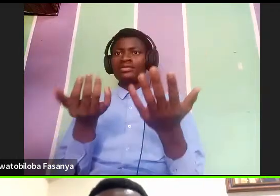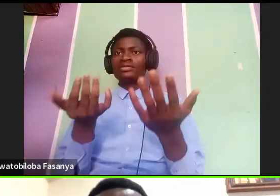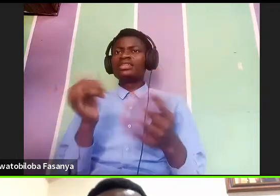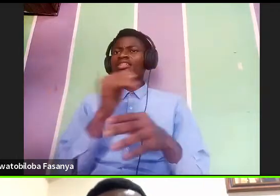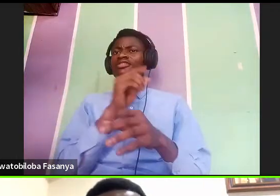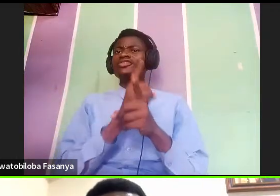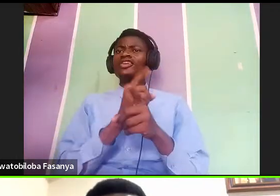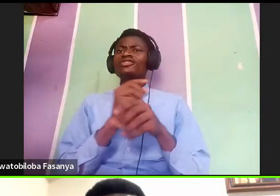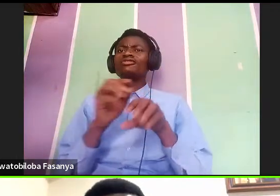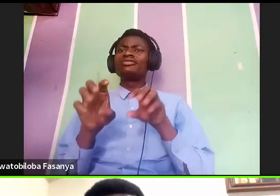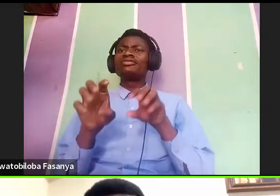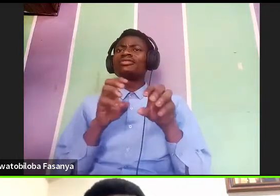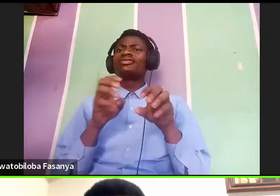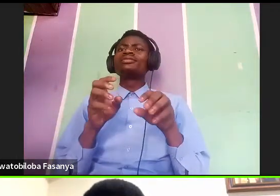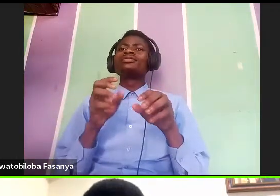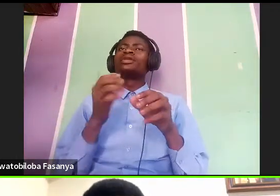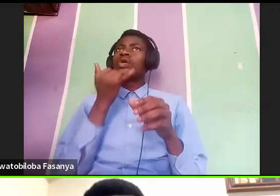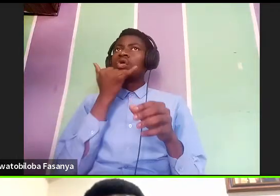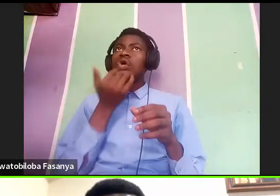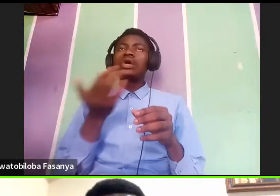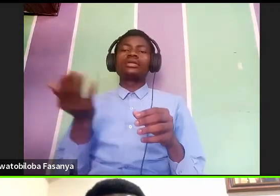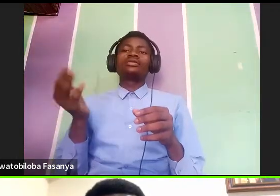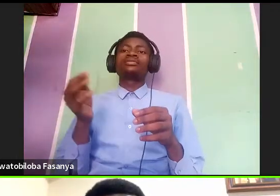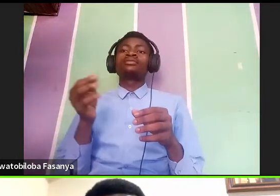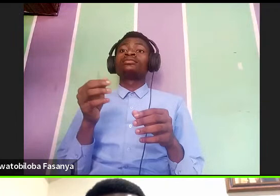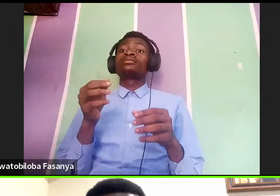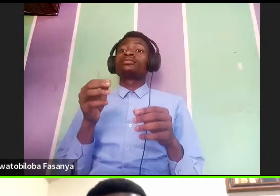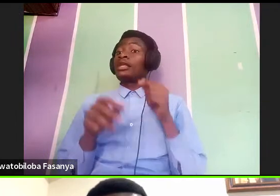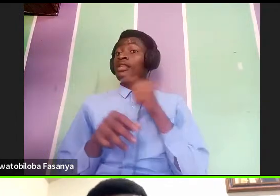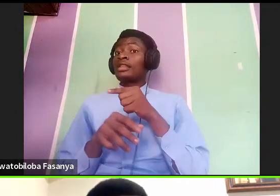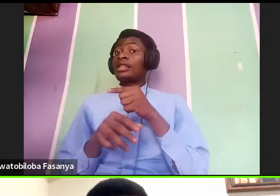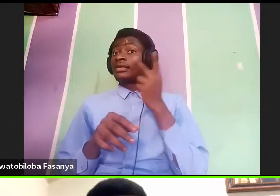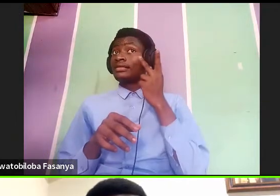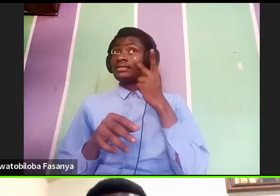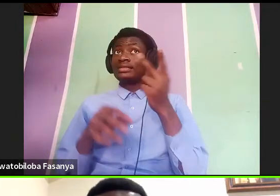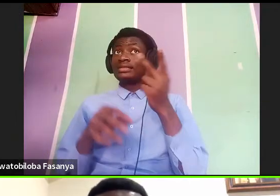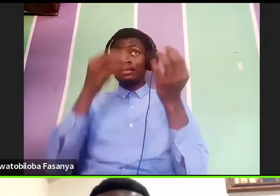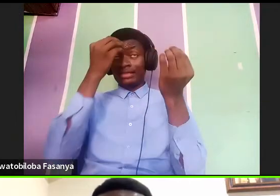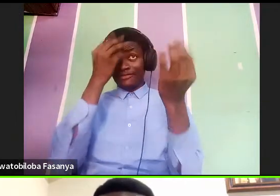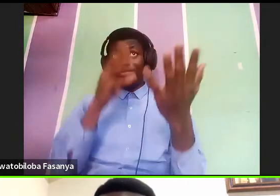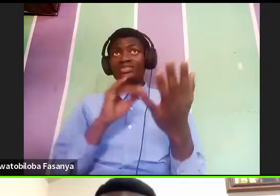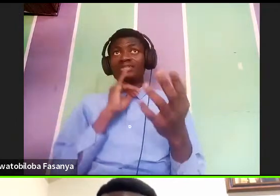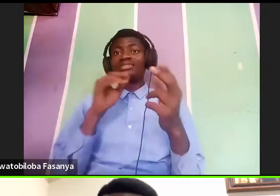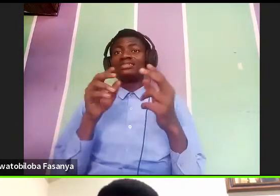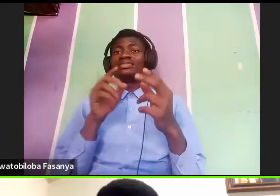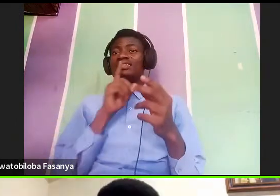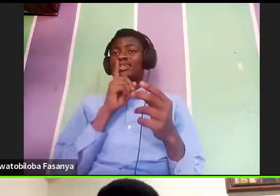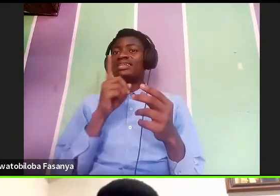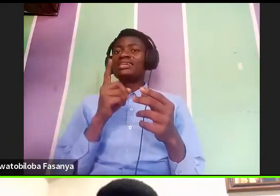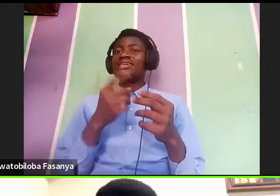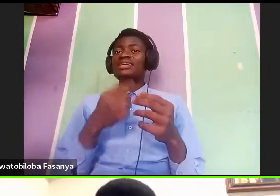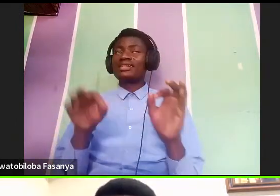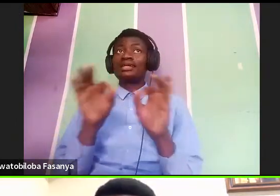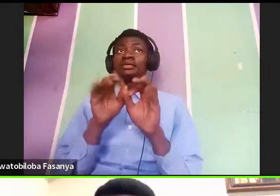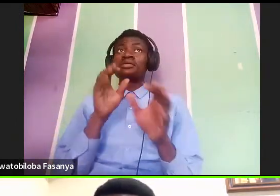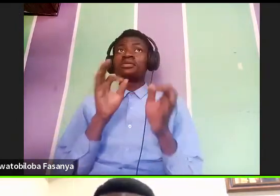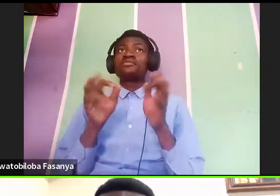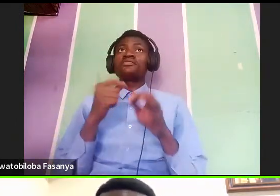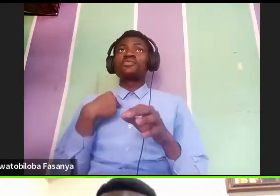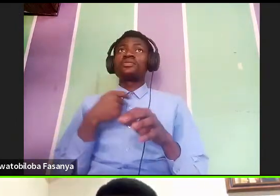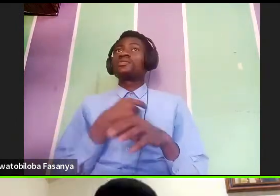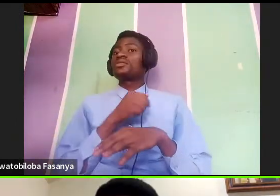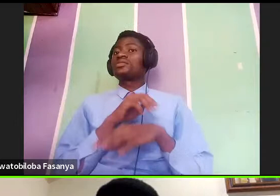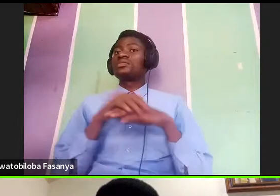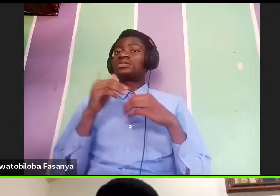So information is really key, because if we do not have the information, we may end up hurting ourselves, we may